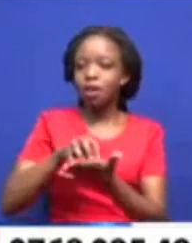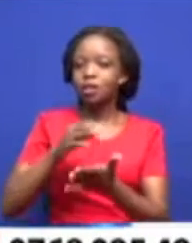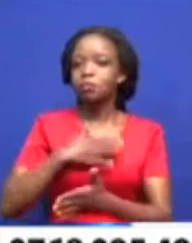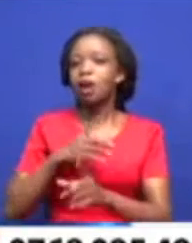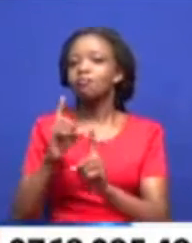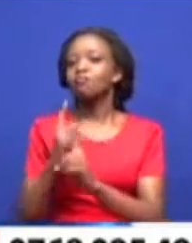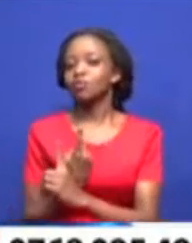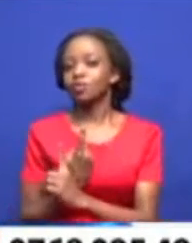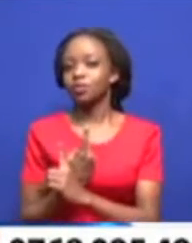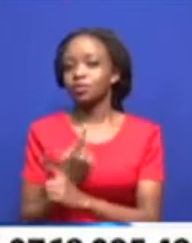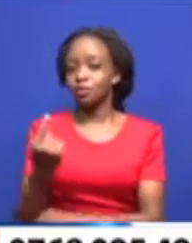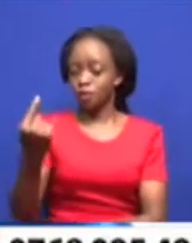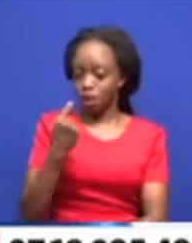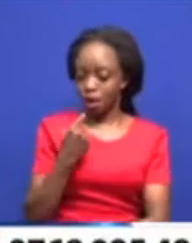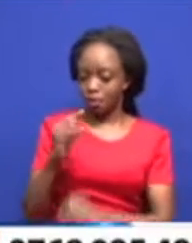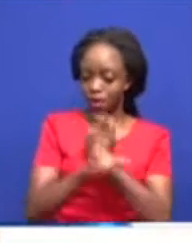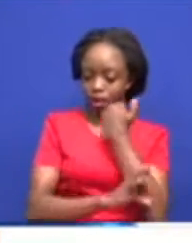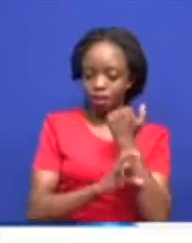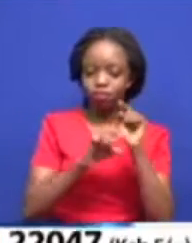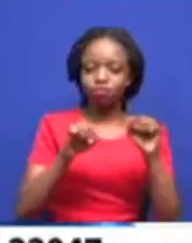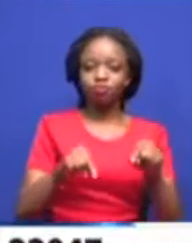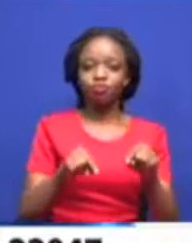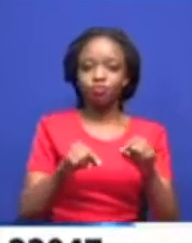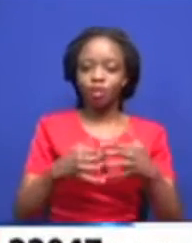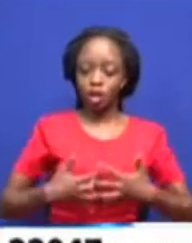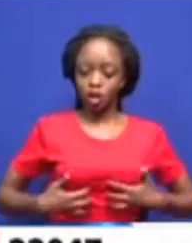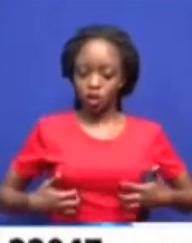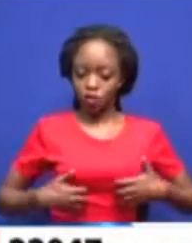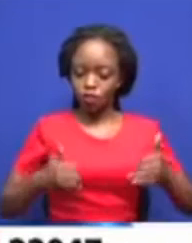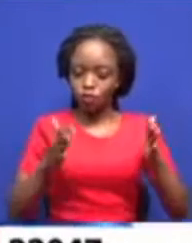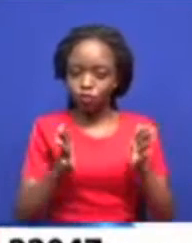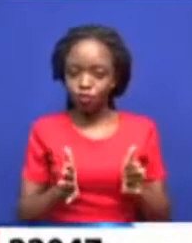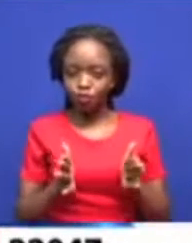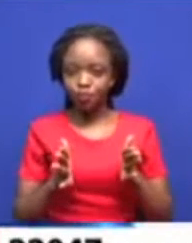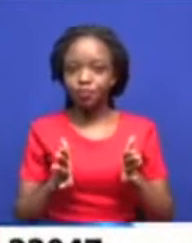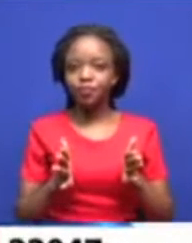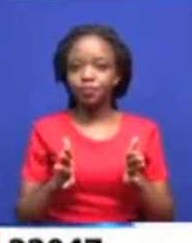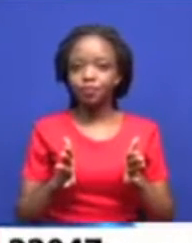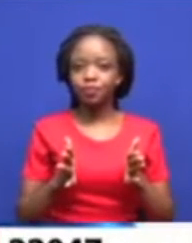when you come to this country as a refugee, you will be getting